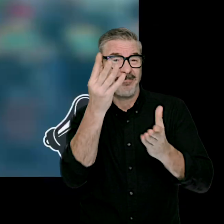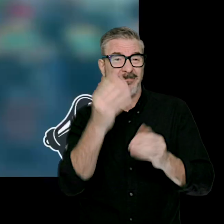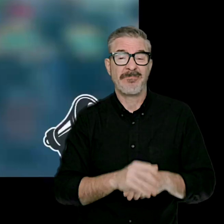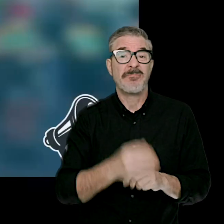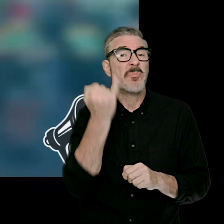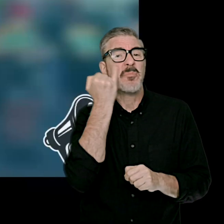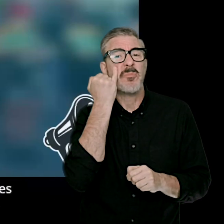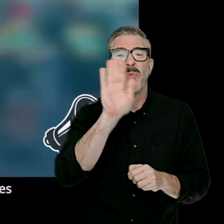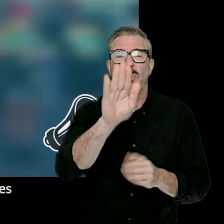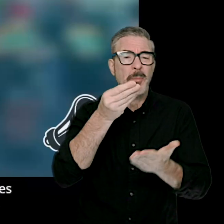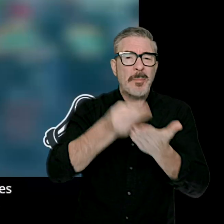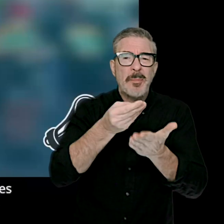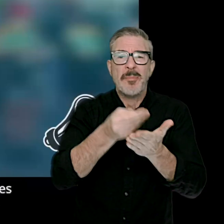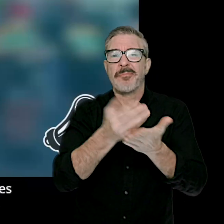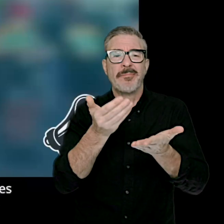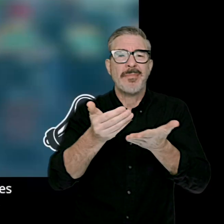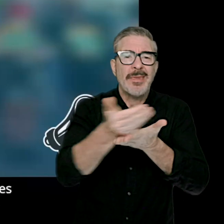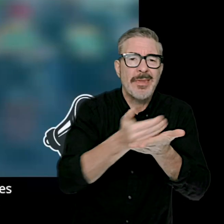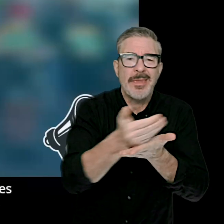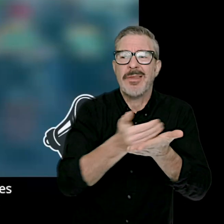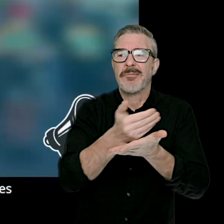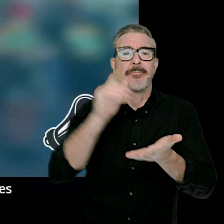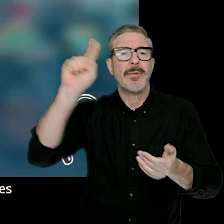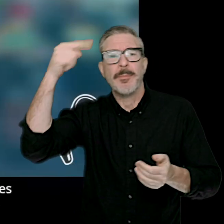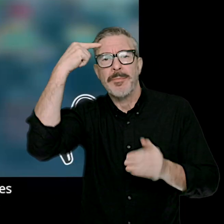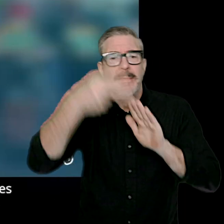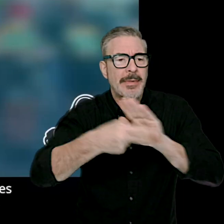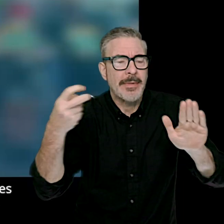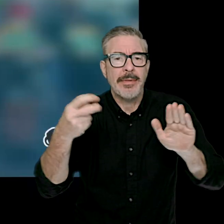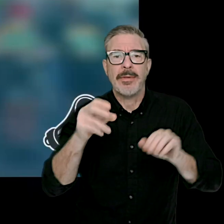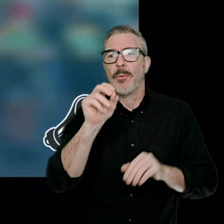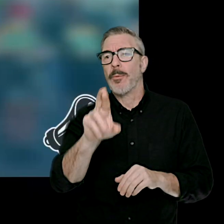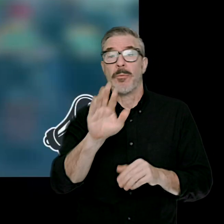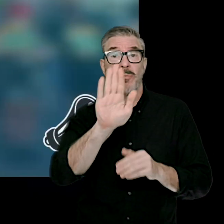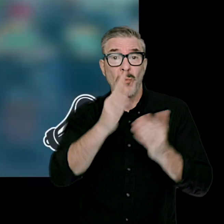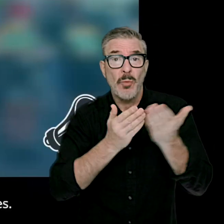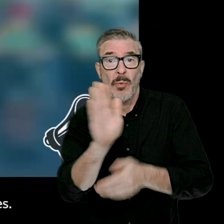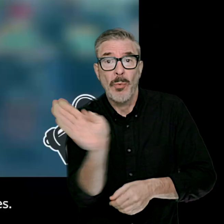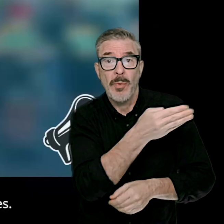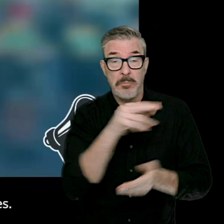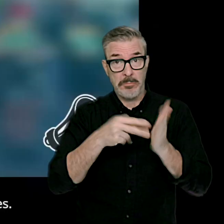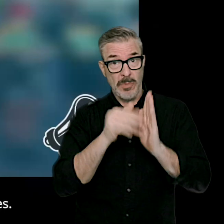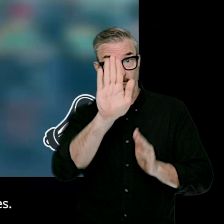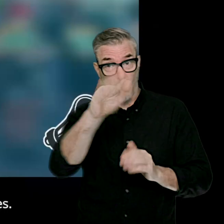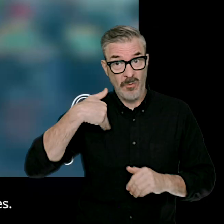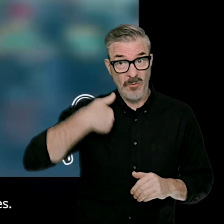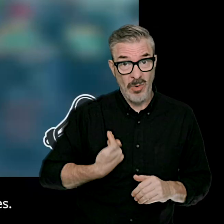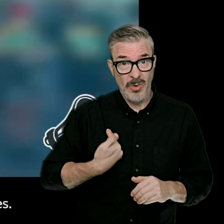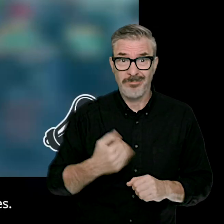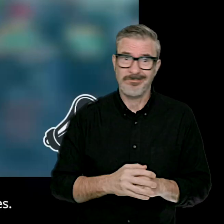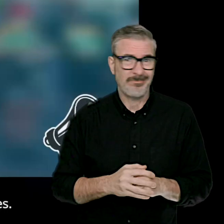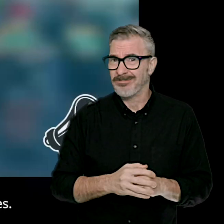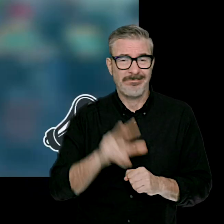it's never your fault if your employer is stealing your wages or contravenes your rights at work. We are all humans and